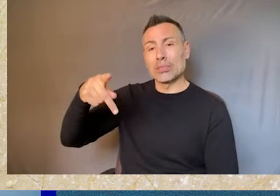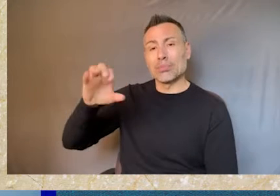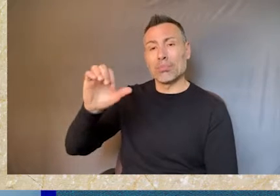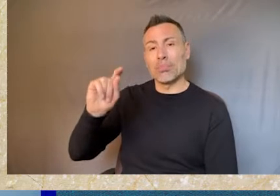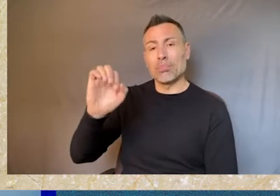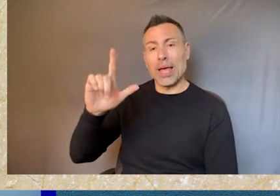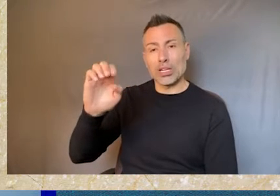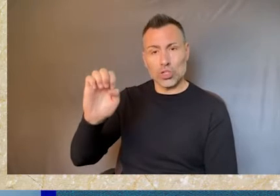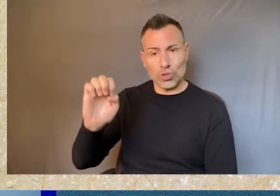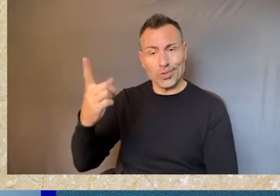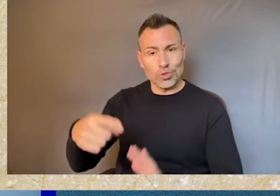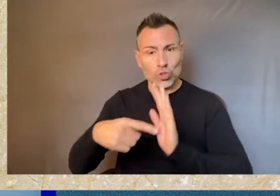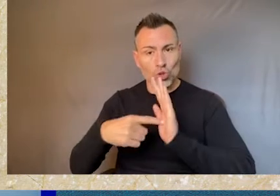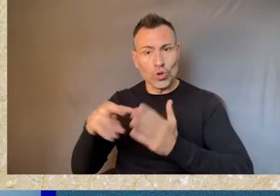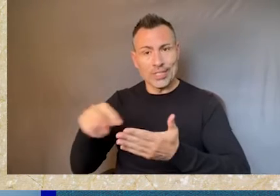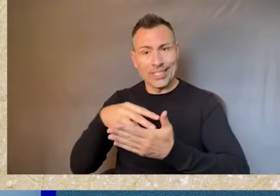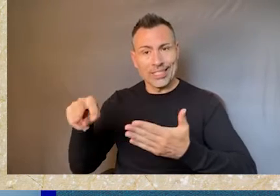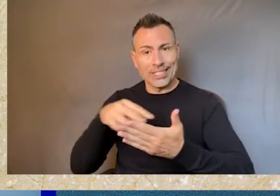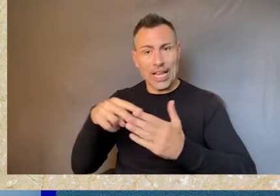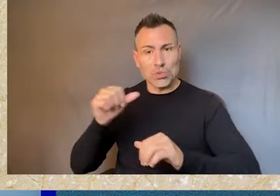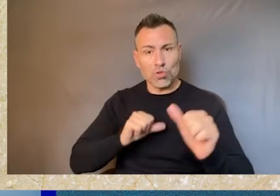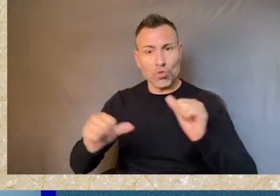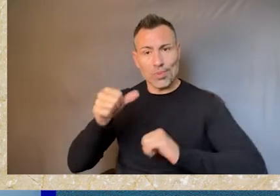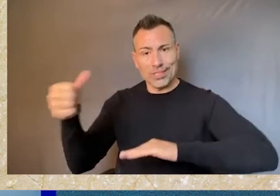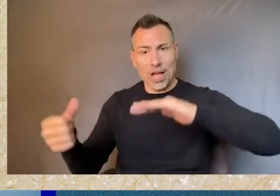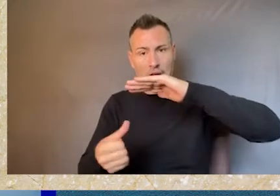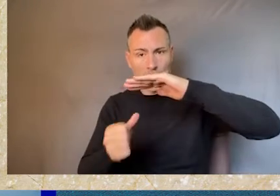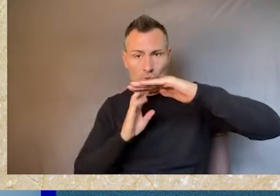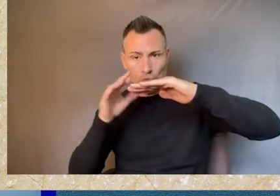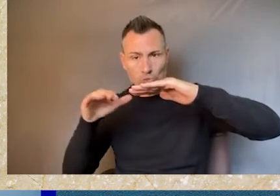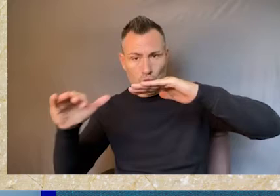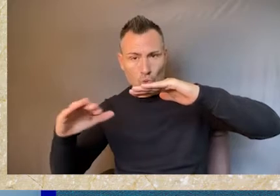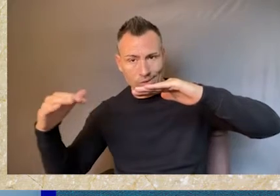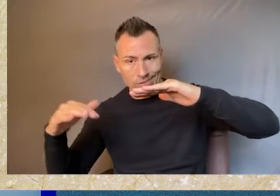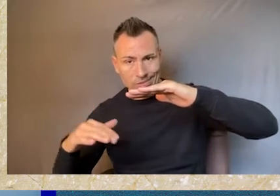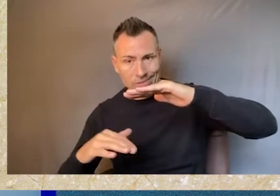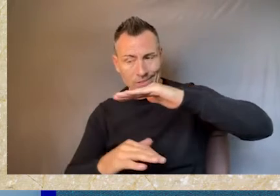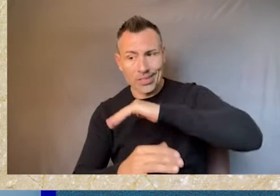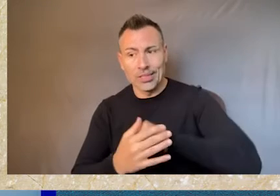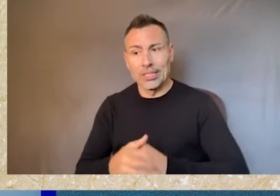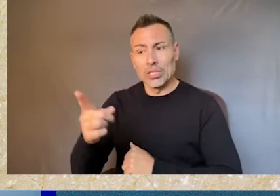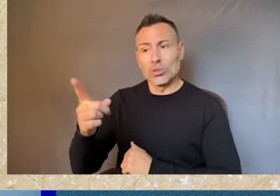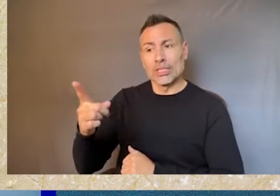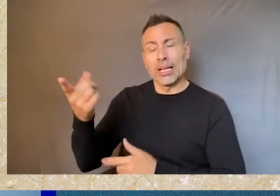underwater exploration, which was shot near Egypt by Norman Lomax of Moving Content.